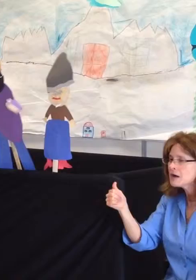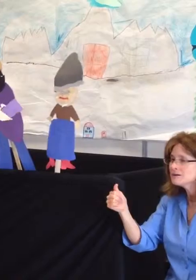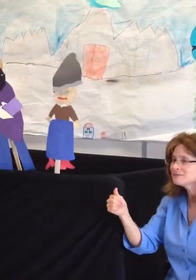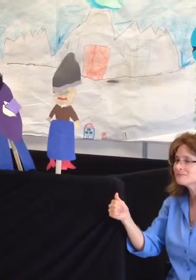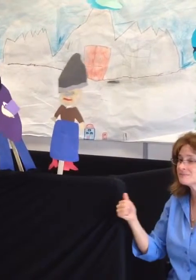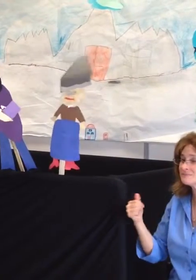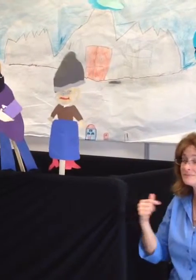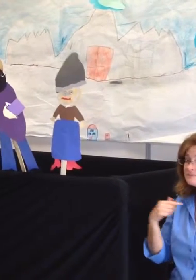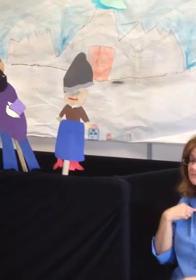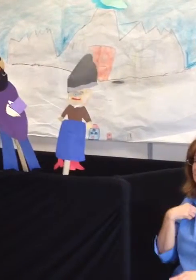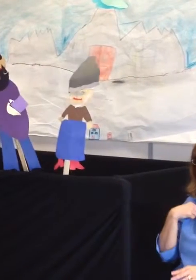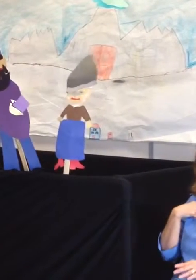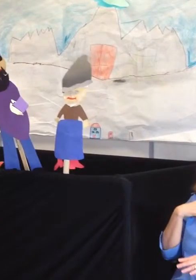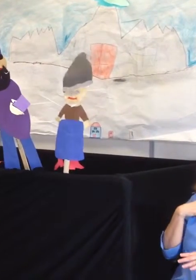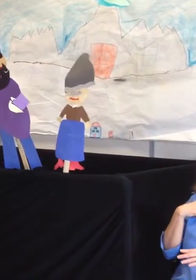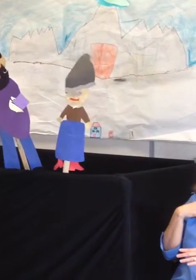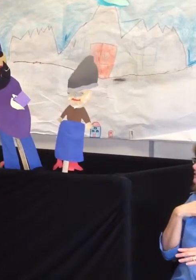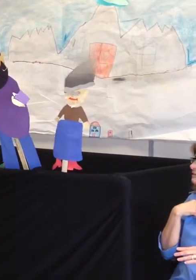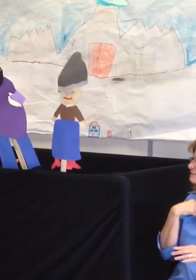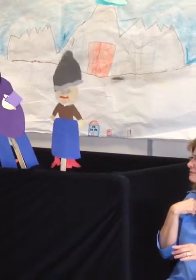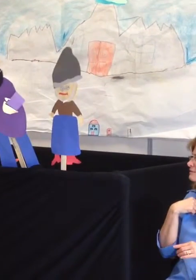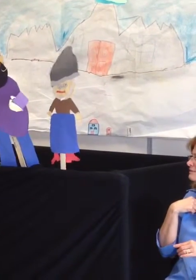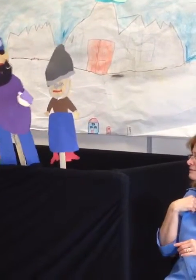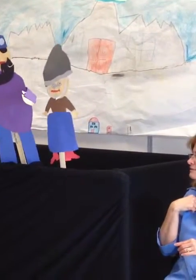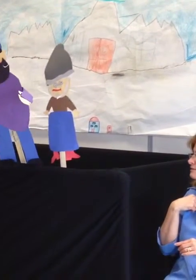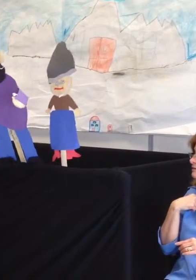Ha, ha, ha."